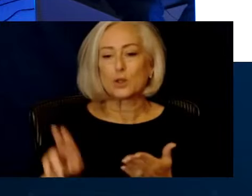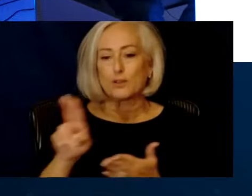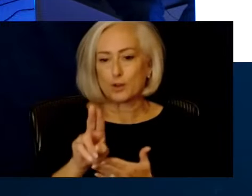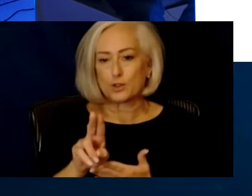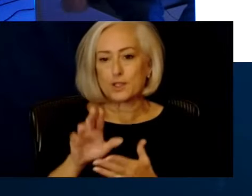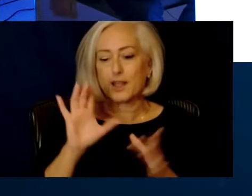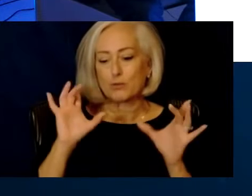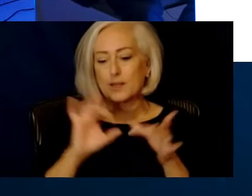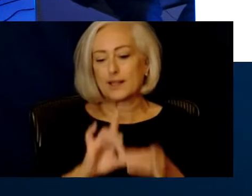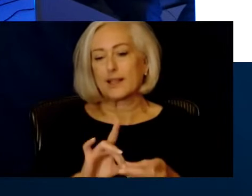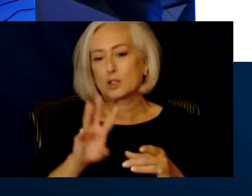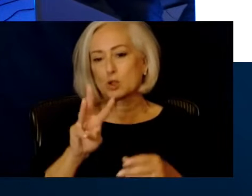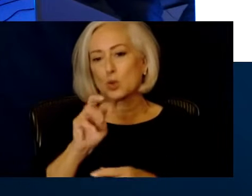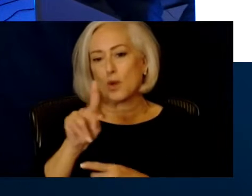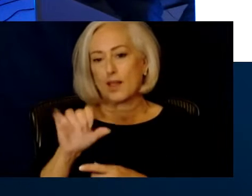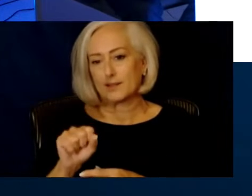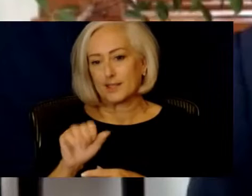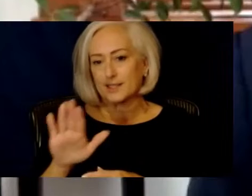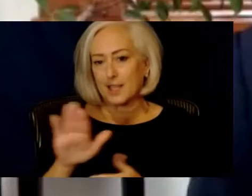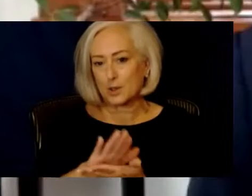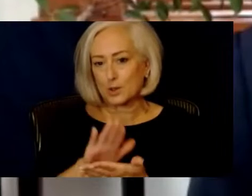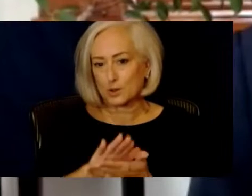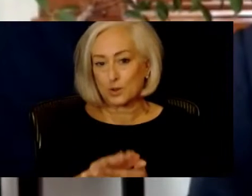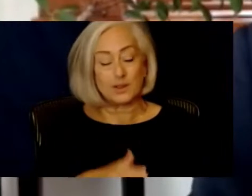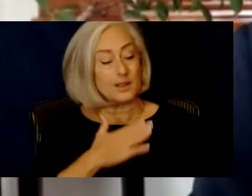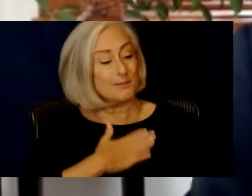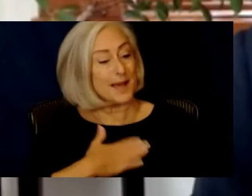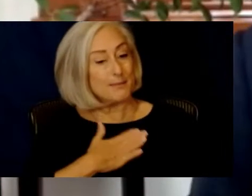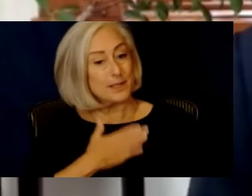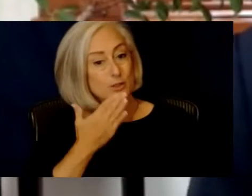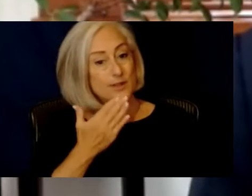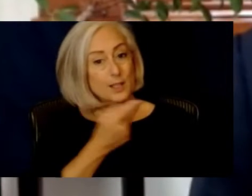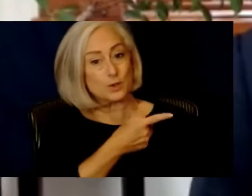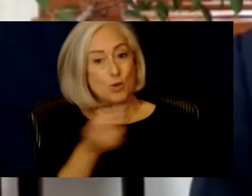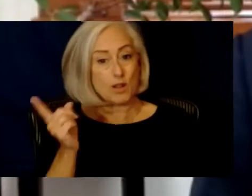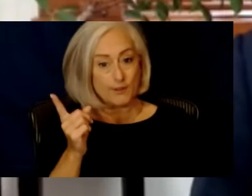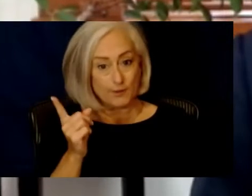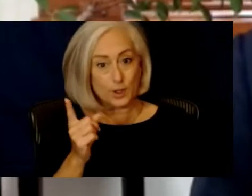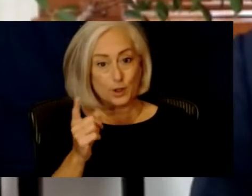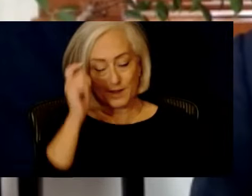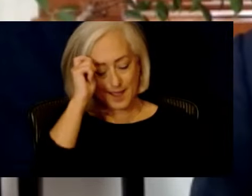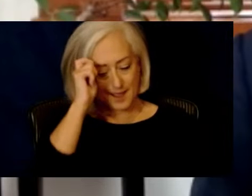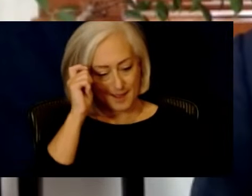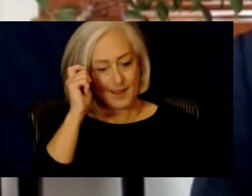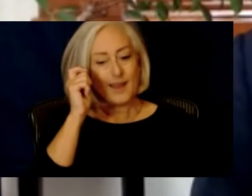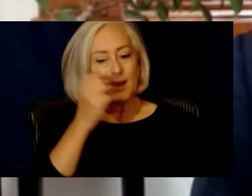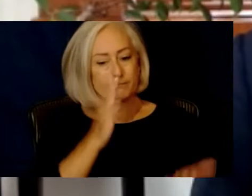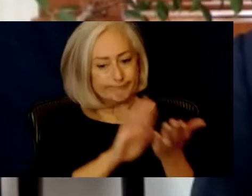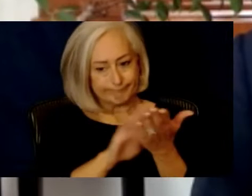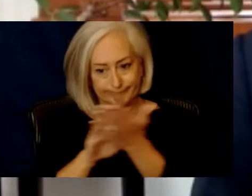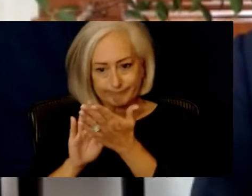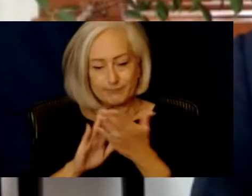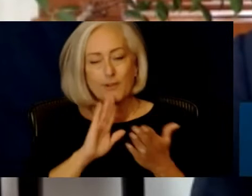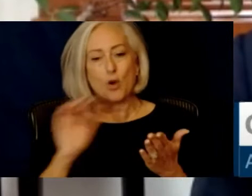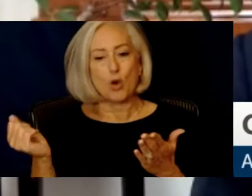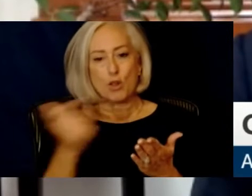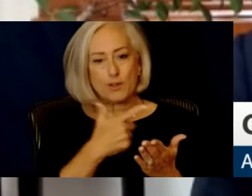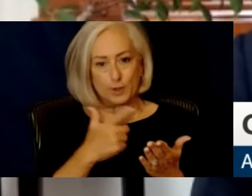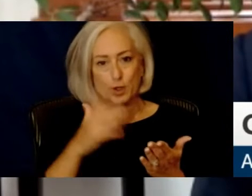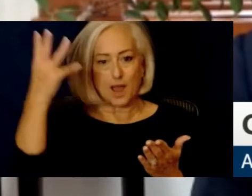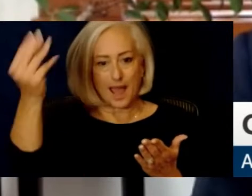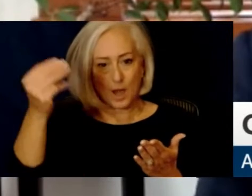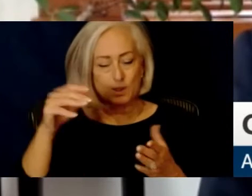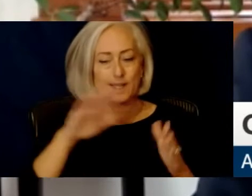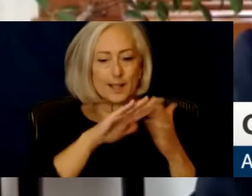school. My pleasure, and thanks to all of you, and hats off to all the public health officials that we still have out in the communities